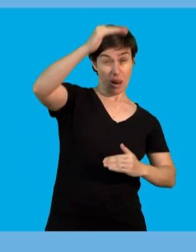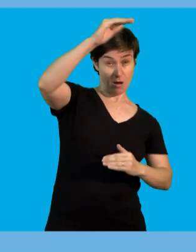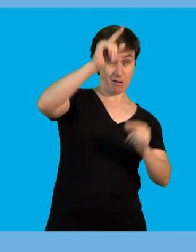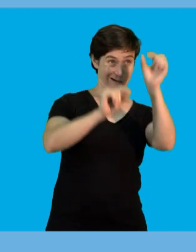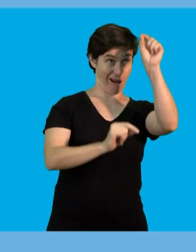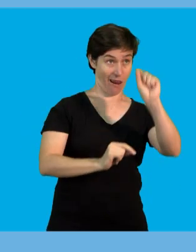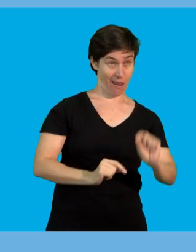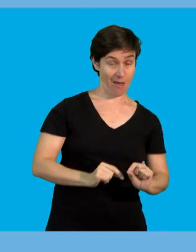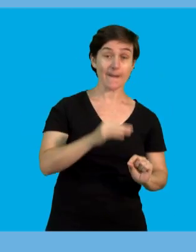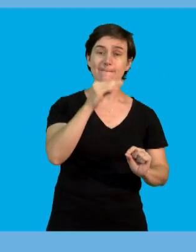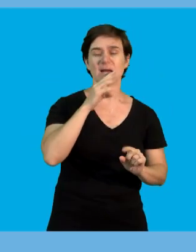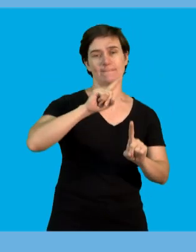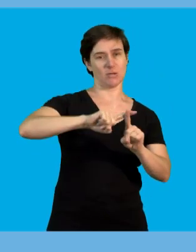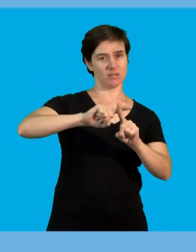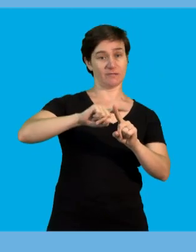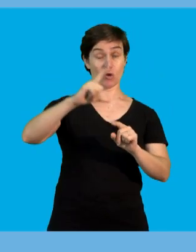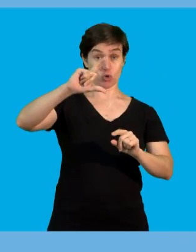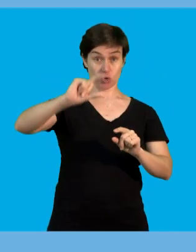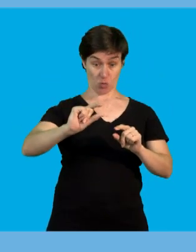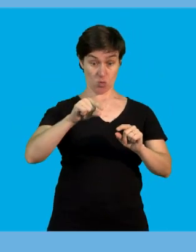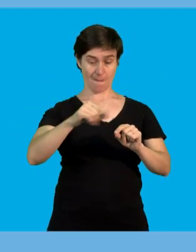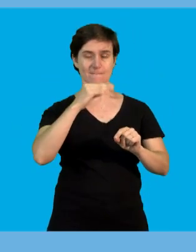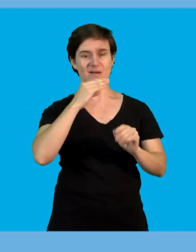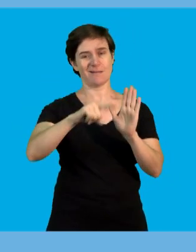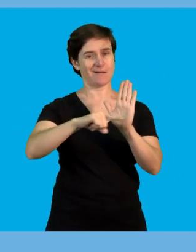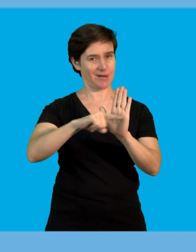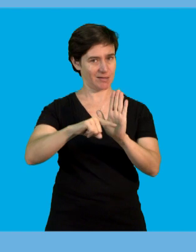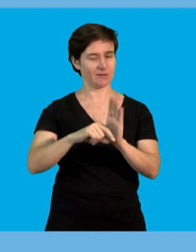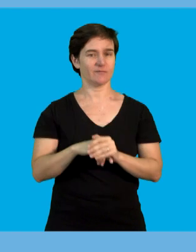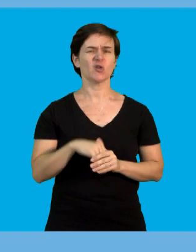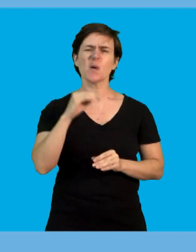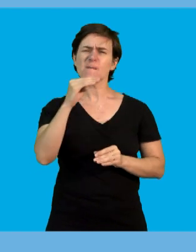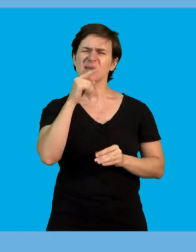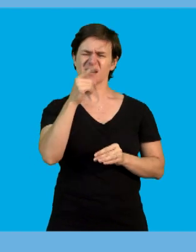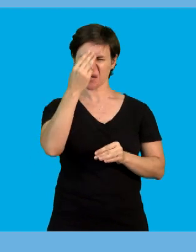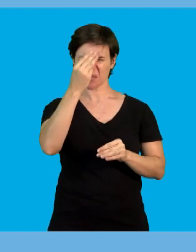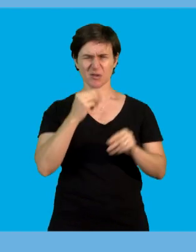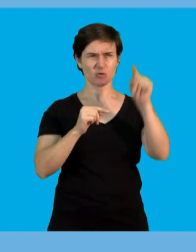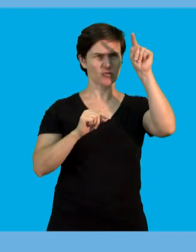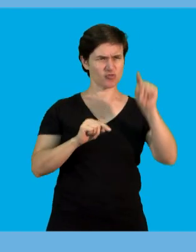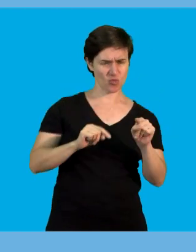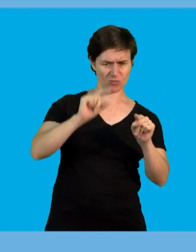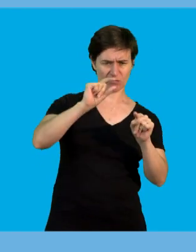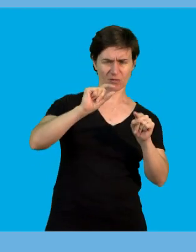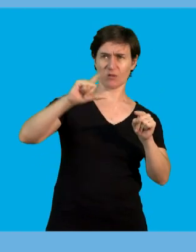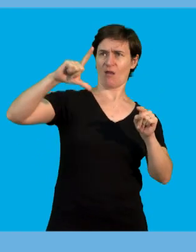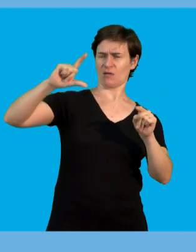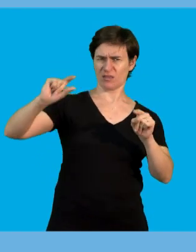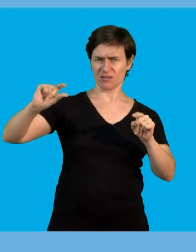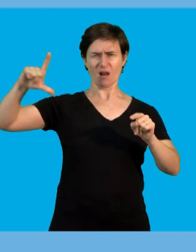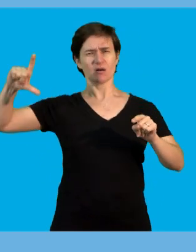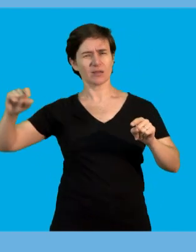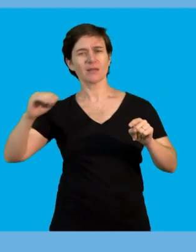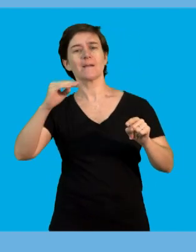positive terminal and the shorter one is going to be your negative terminal. So what we are saying is, if your cells are connected in